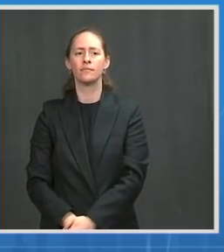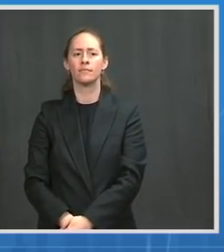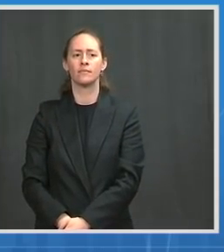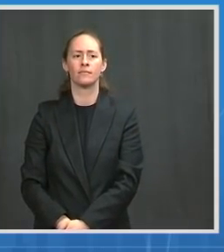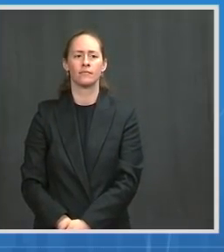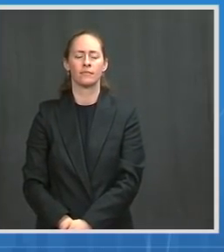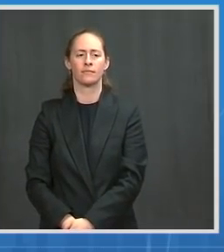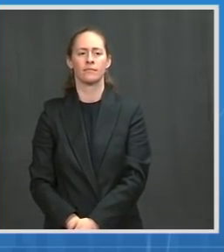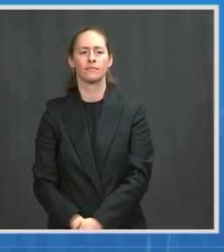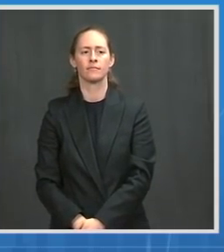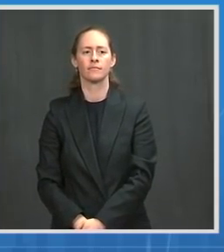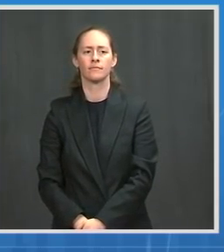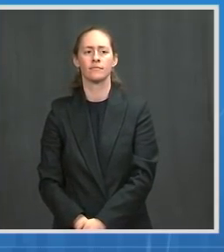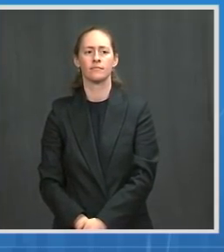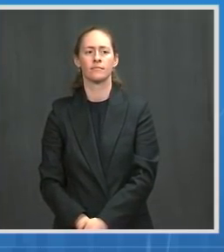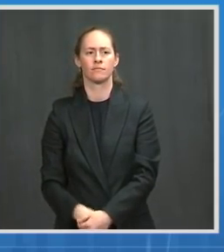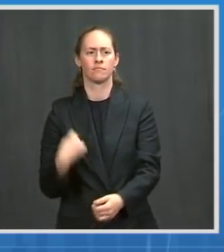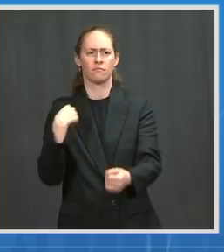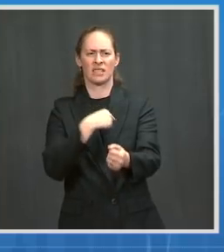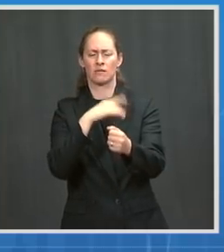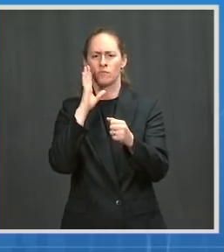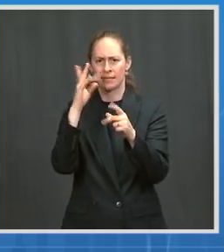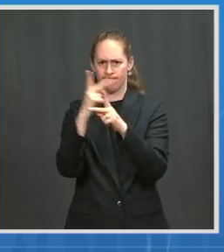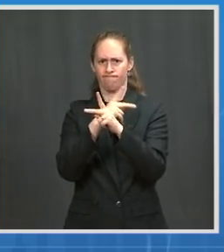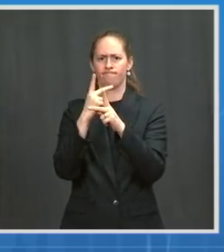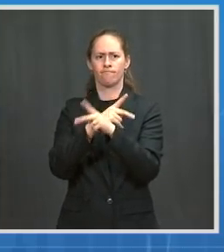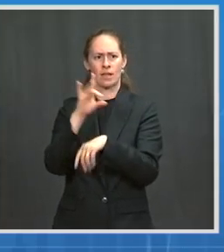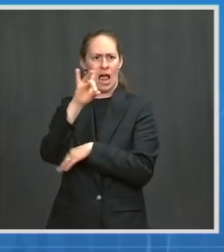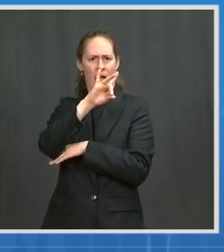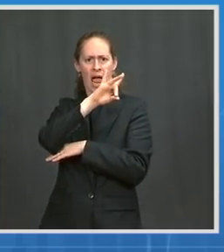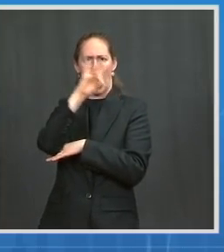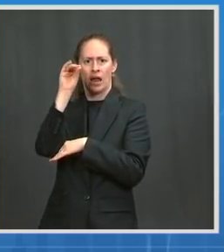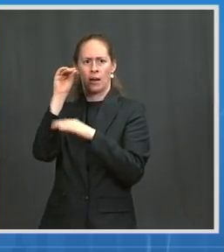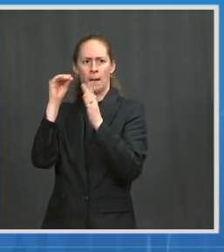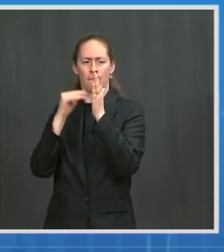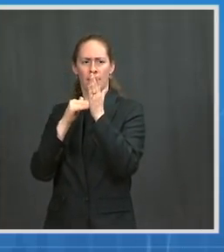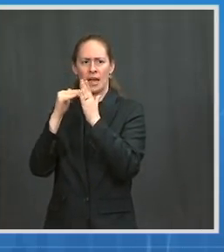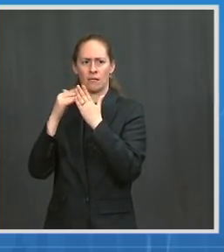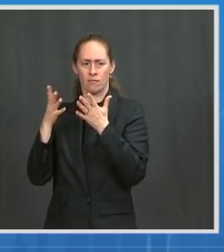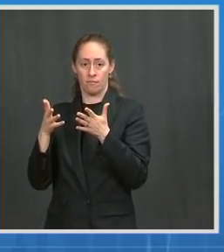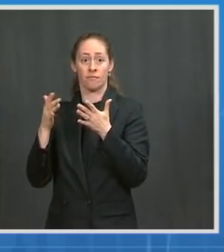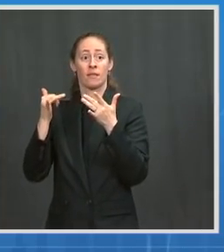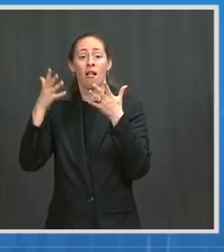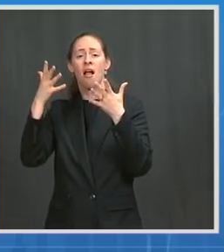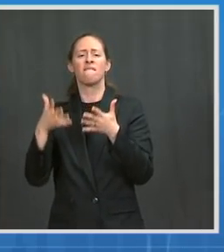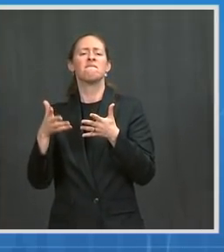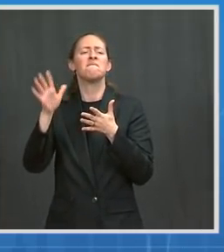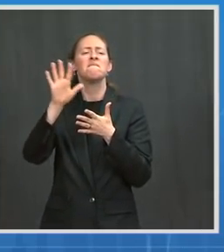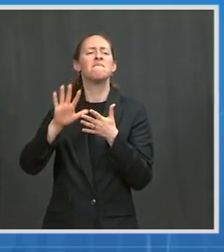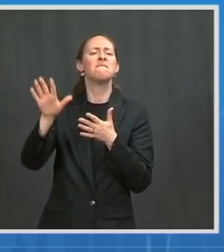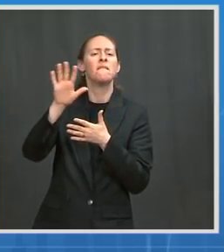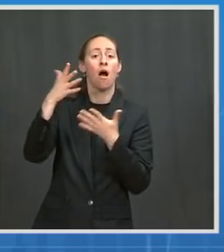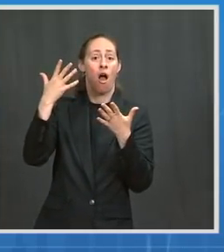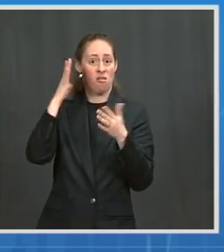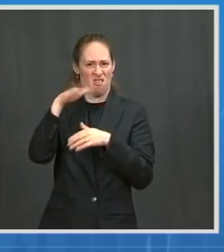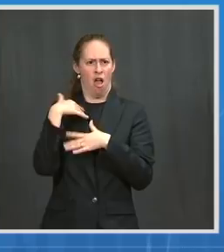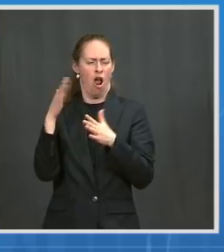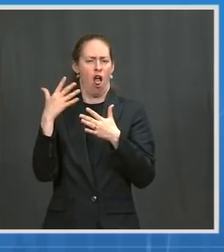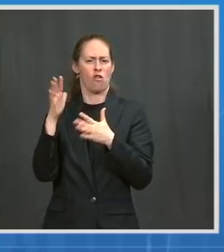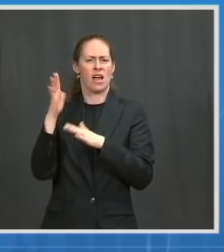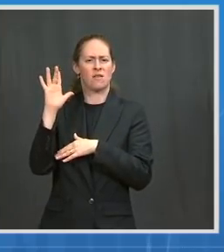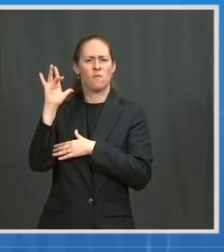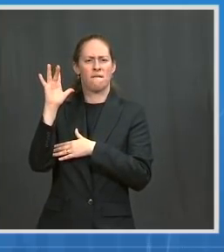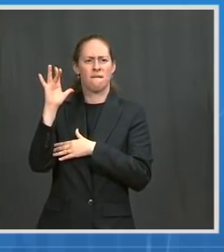allocating those the full 80 million, so the remaining 55 million, given the 25 million has already been allocated, in the coming